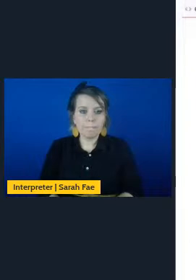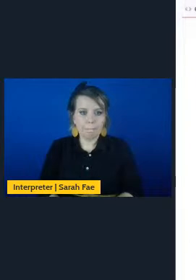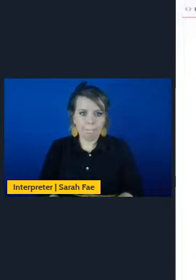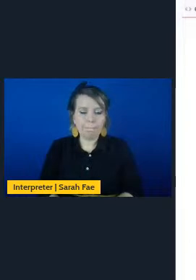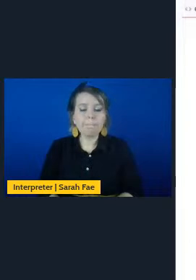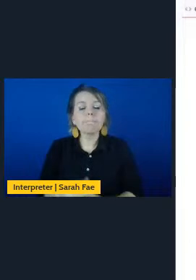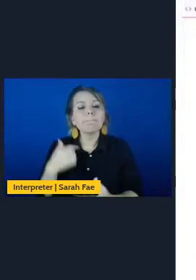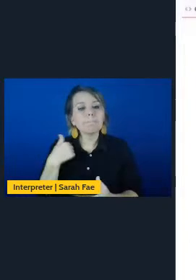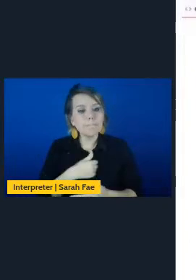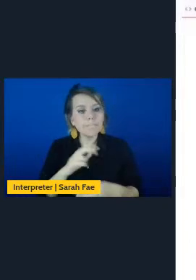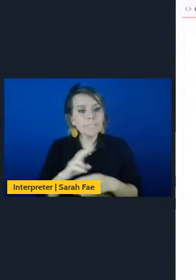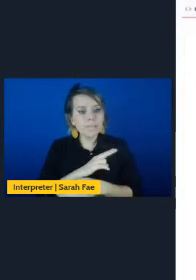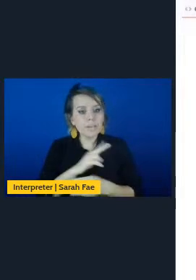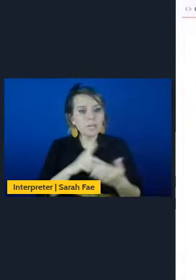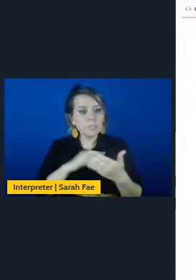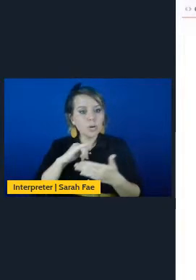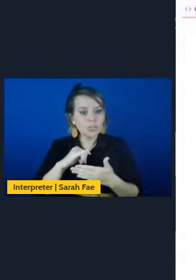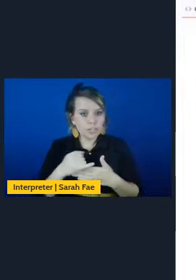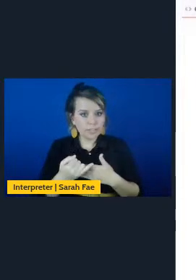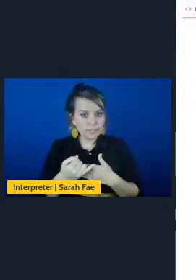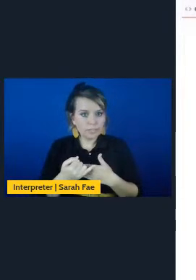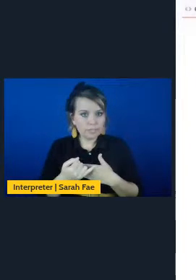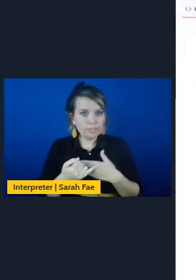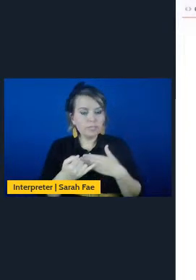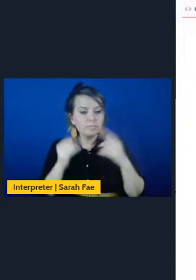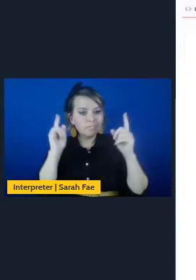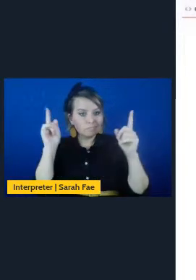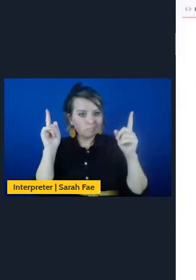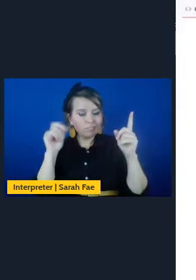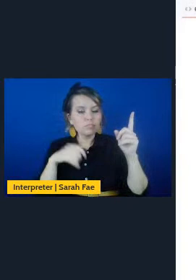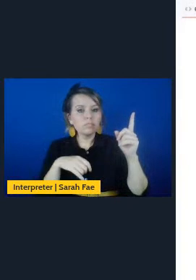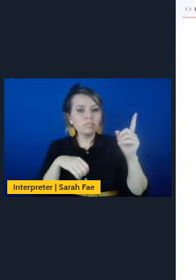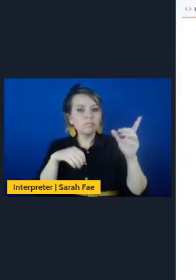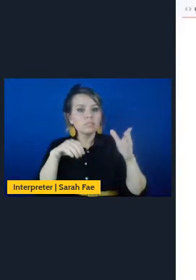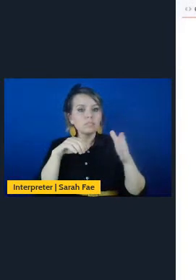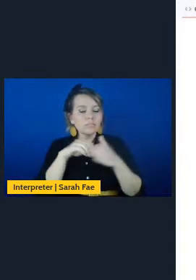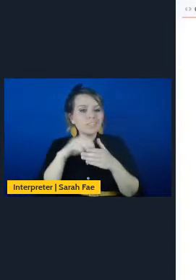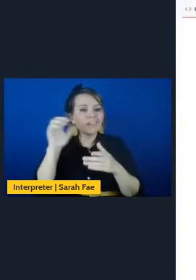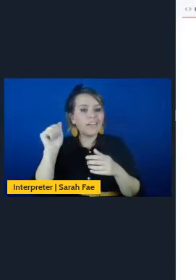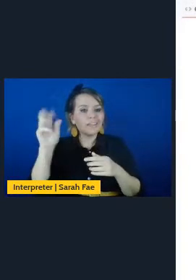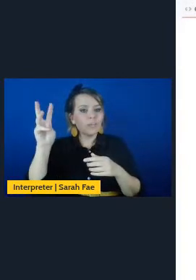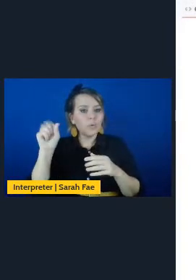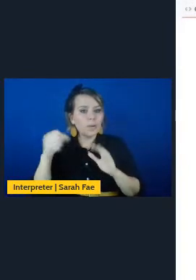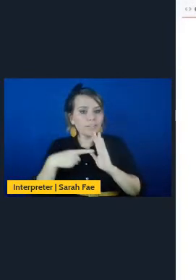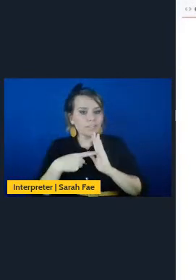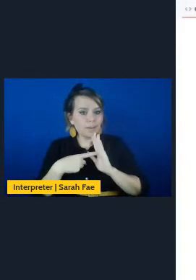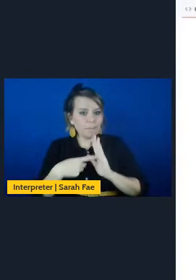project called as Generative AI SageMaker CDK demo, which is in the AWS sample.